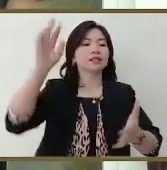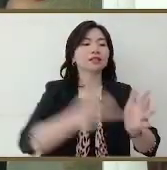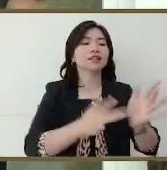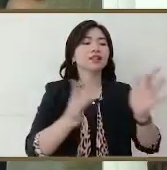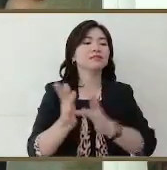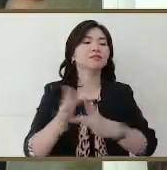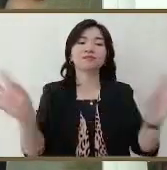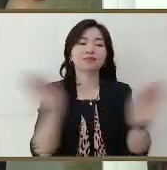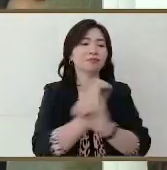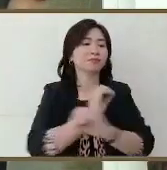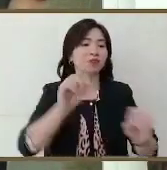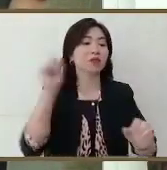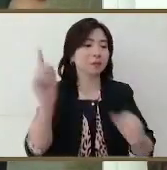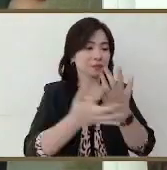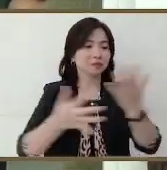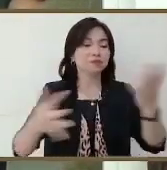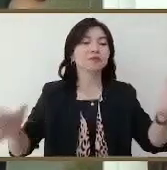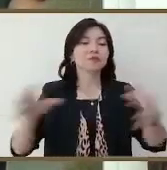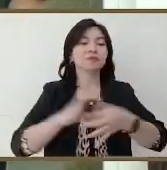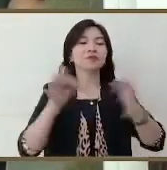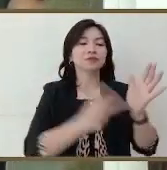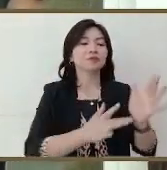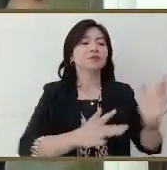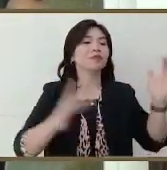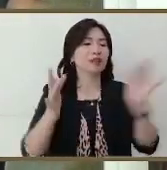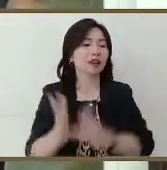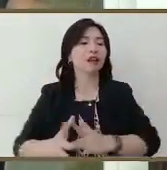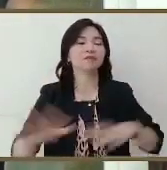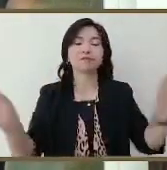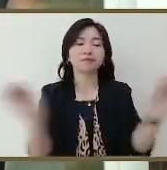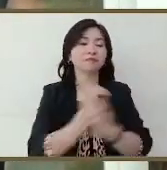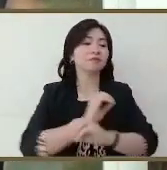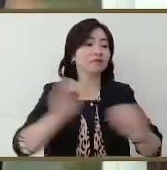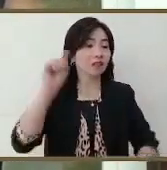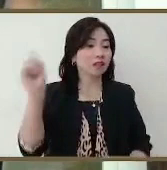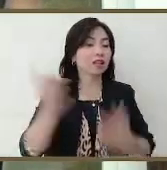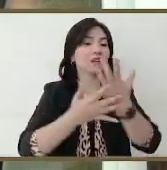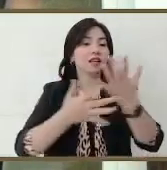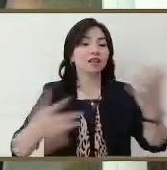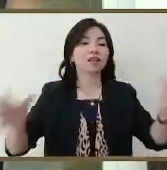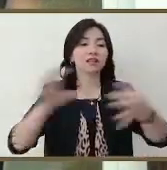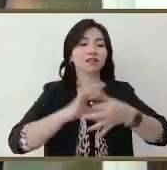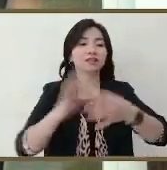Lamb. Nothing but the blood of the risen Lamb. Nothing but the blood of the risen